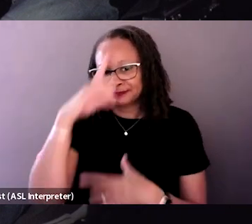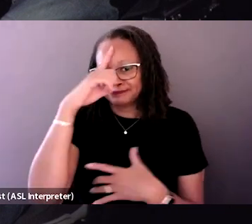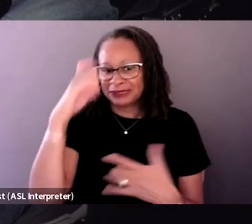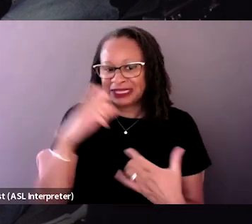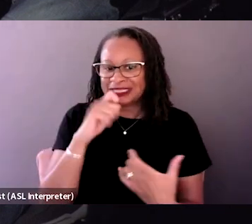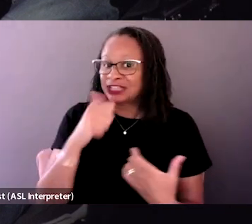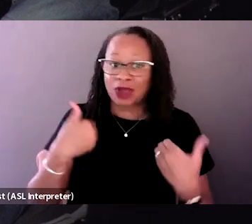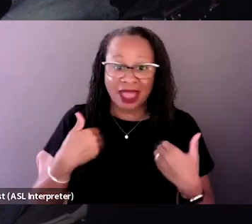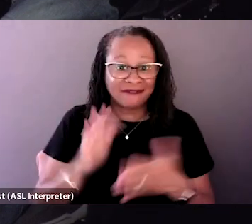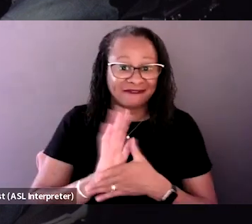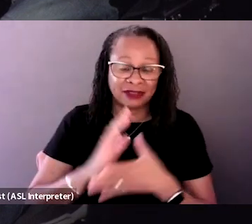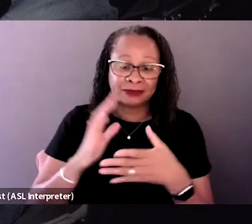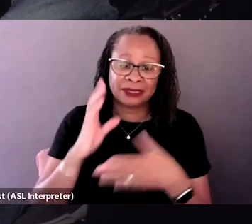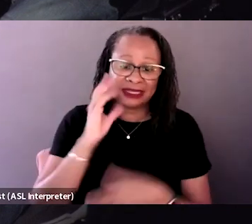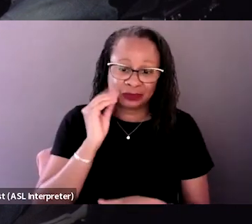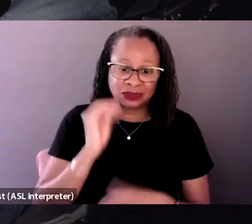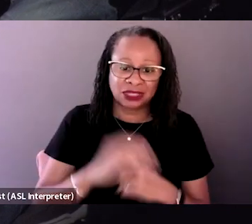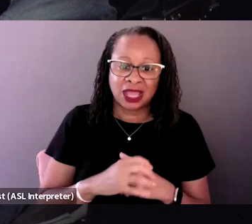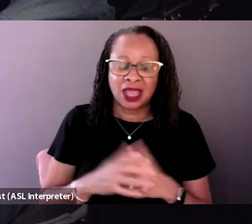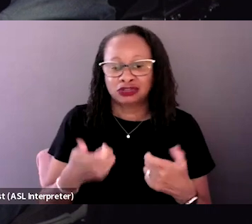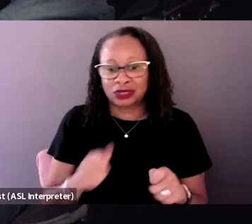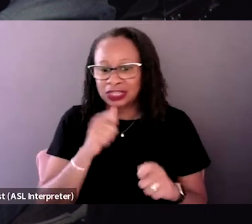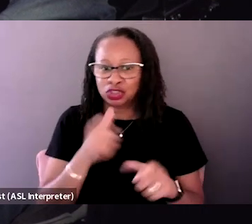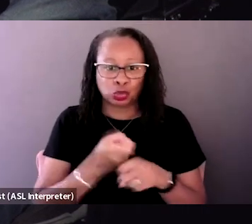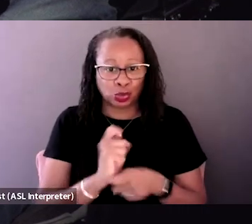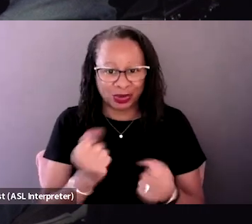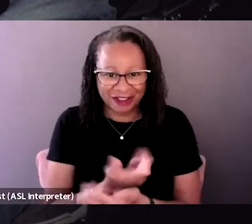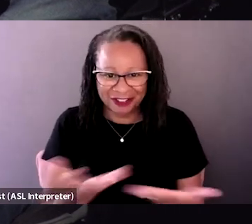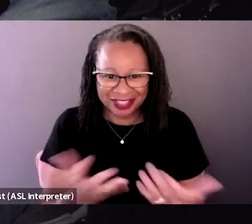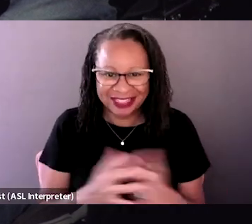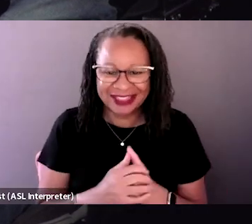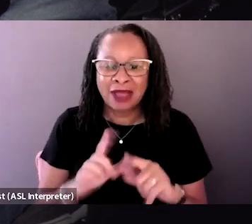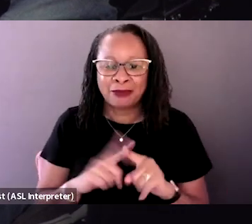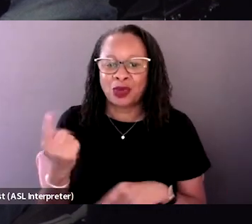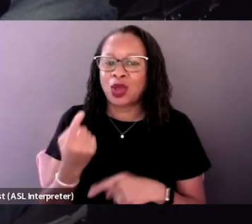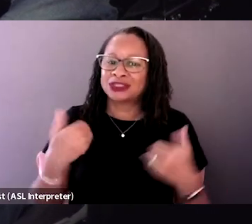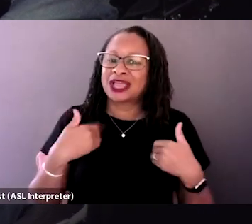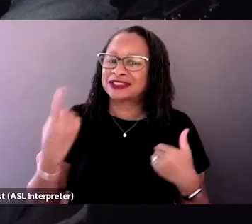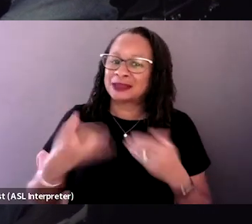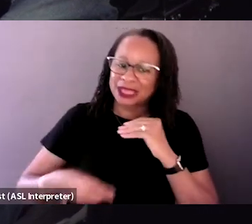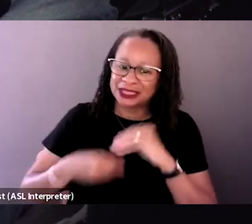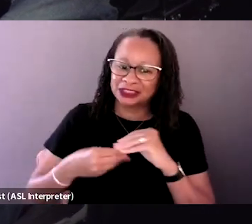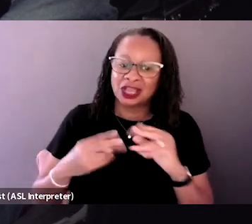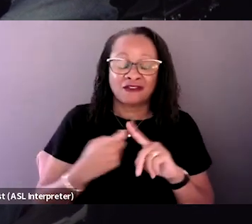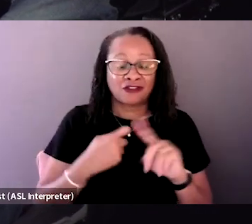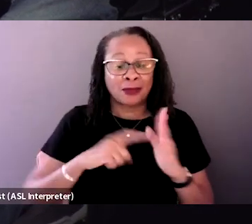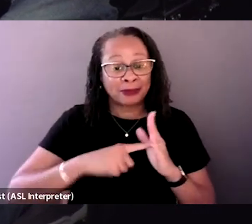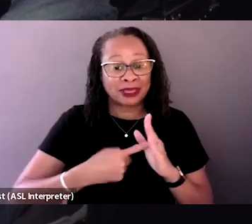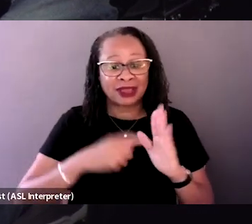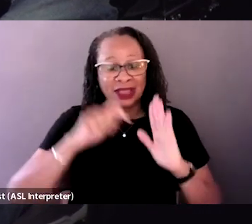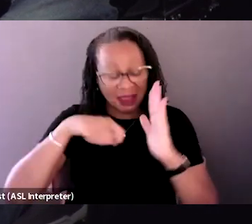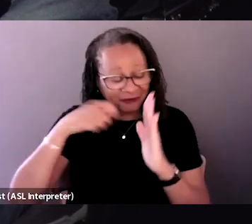Because I have not filming experience, I try to spoil it all, but we always have something extra. From the